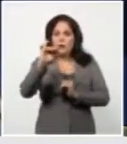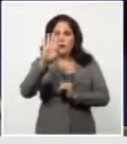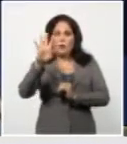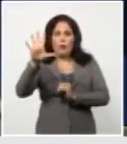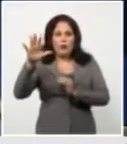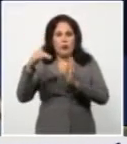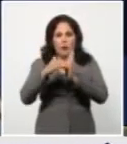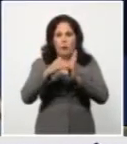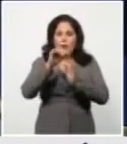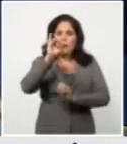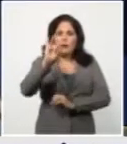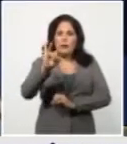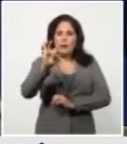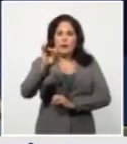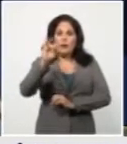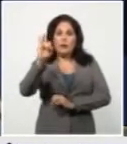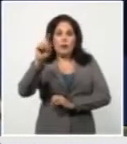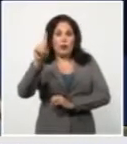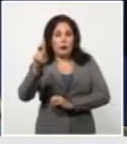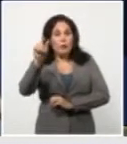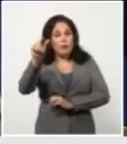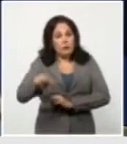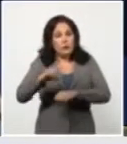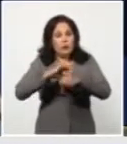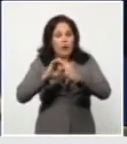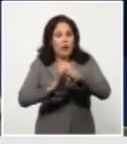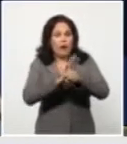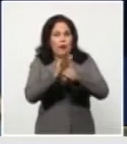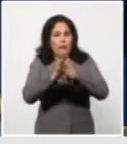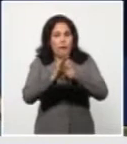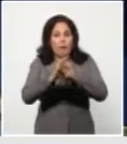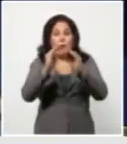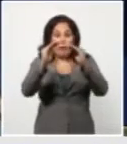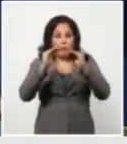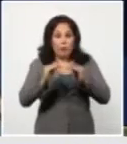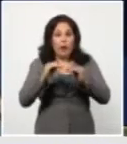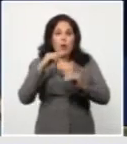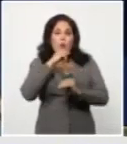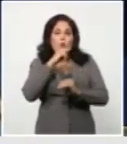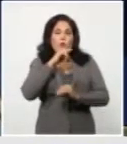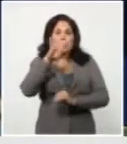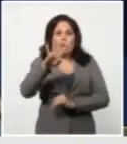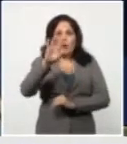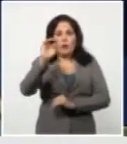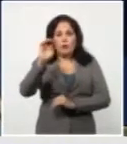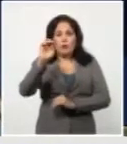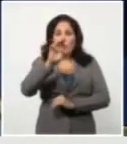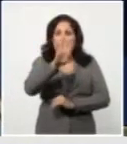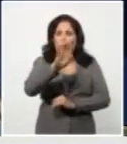number of cases. It is followed by Brazil with